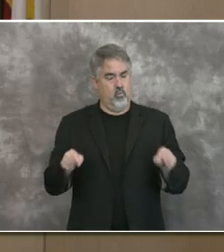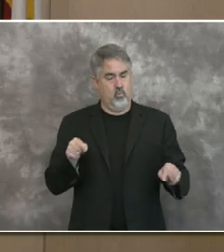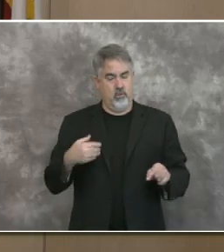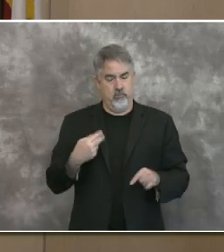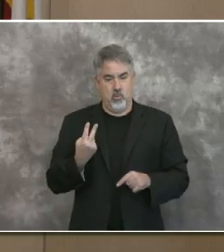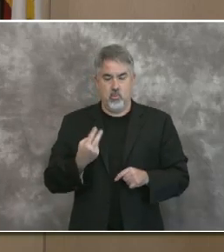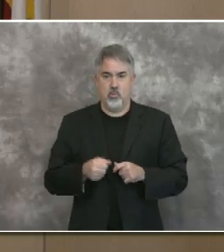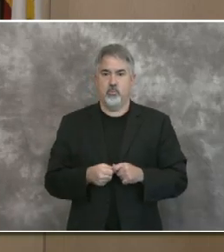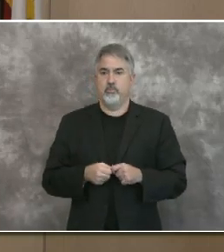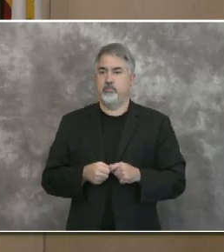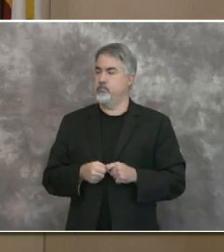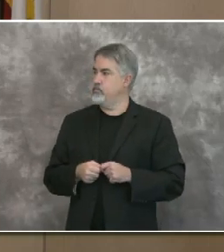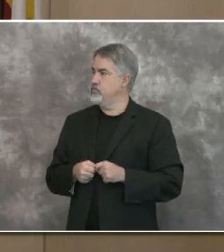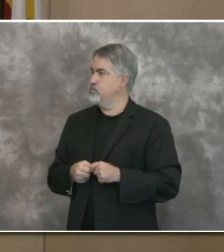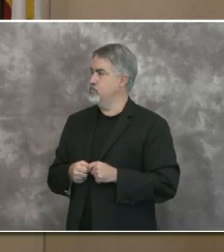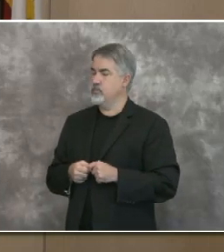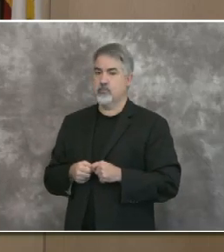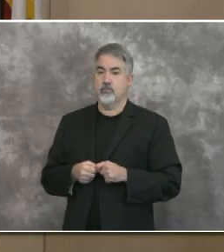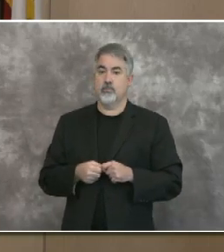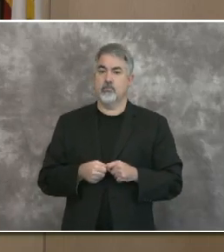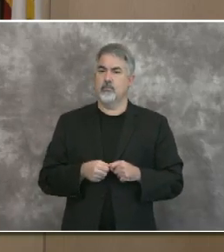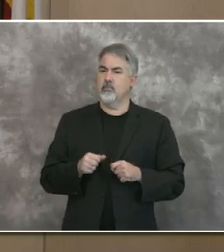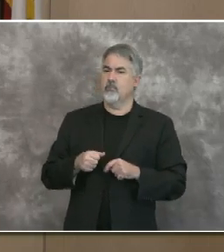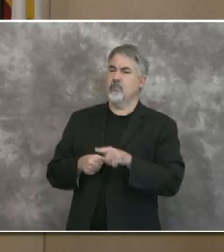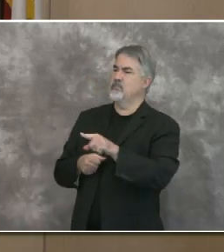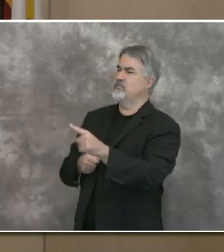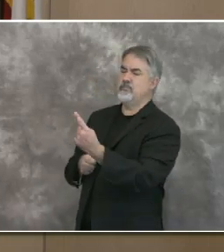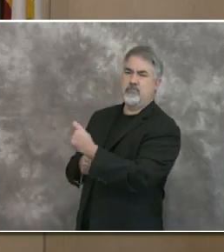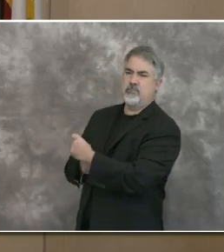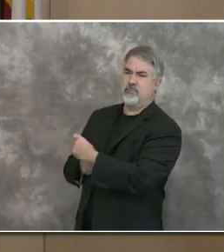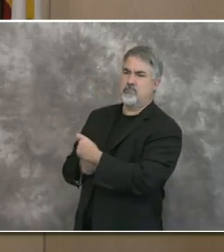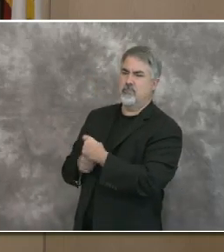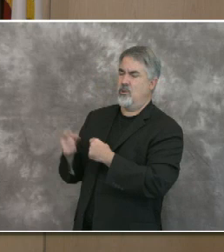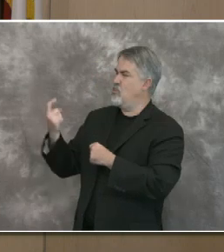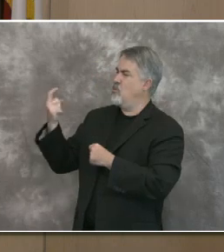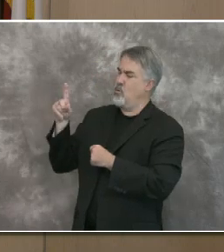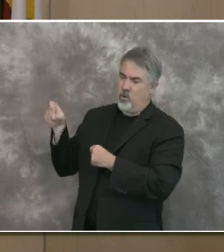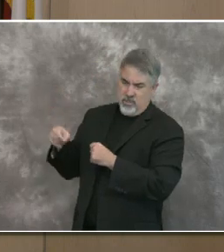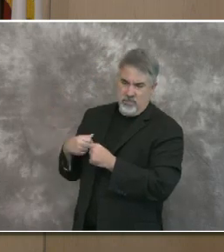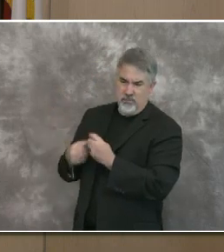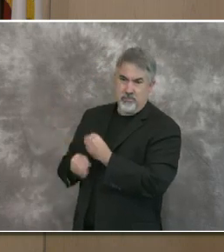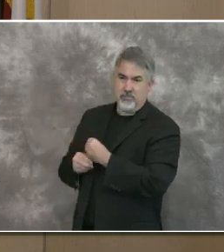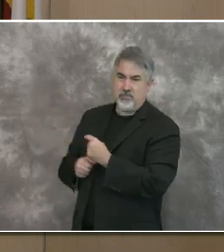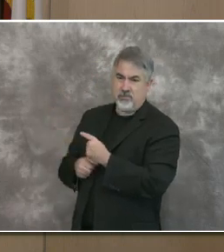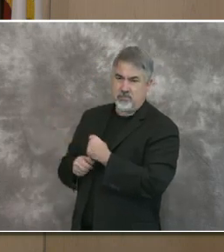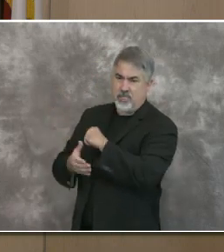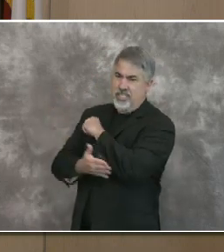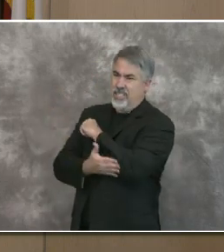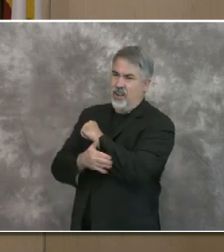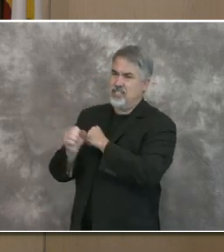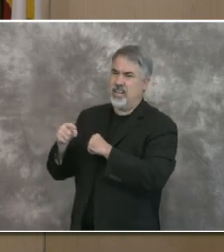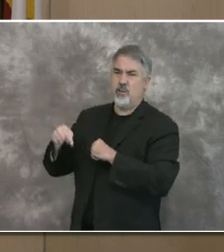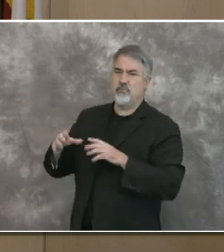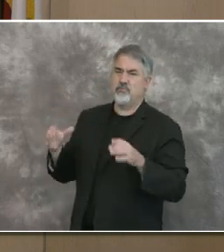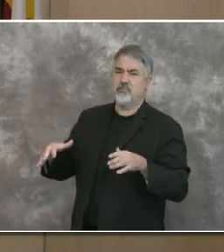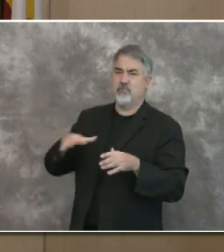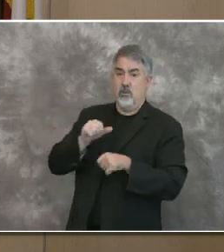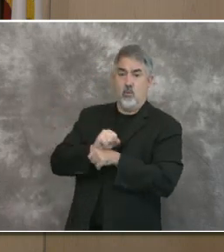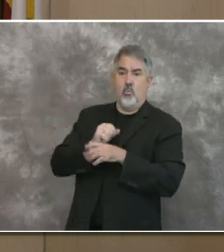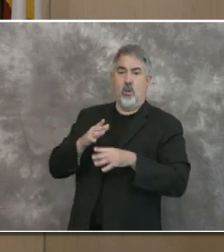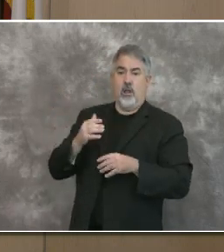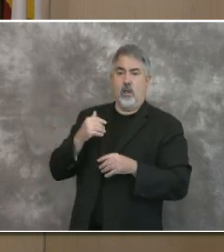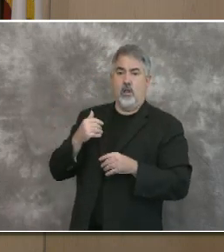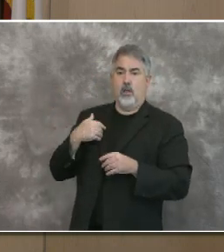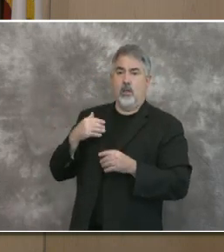Just one more. Wondering if the county is planning on working with any community nonprofit organizations